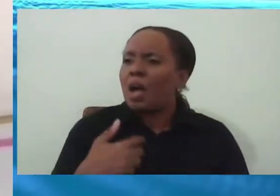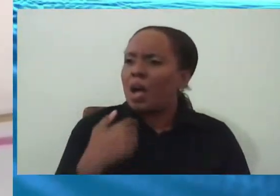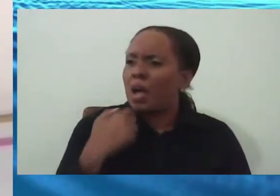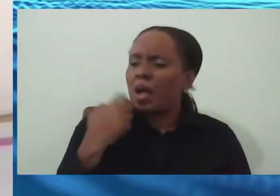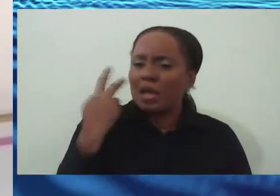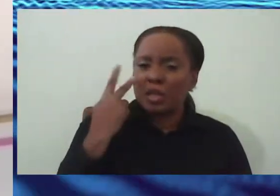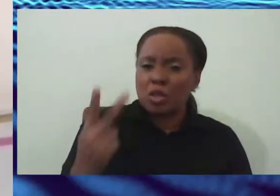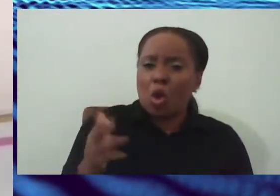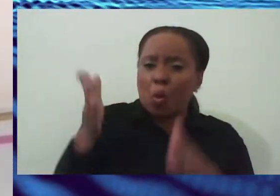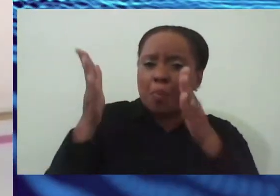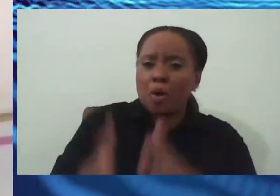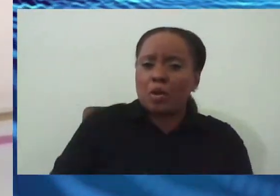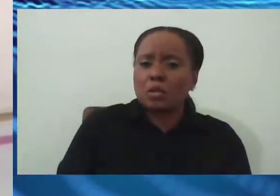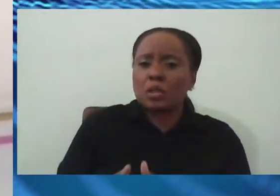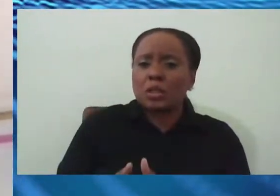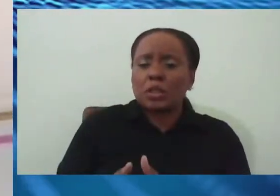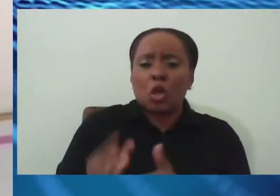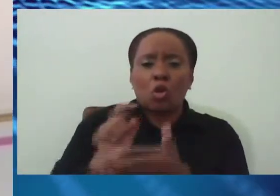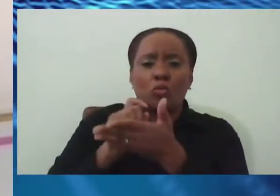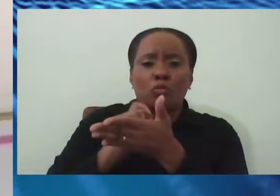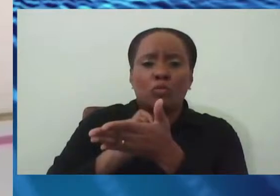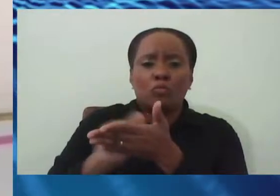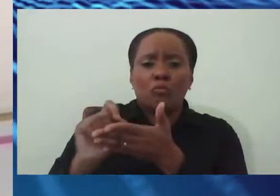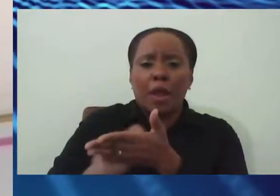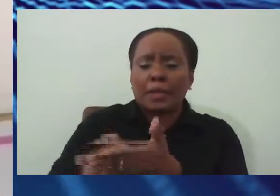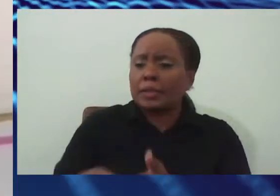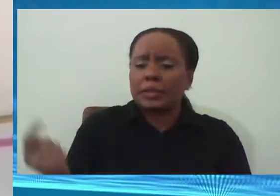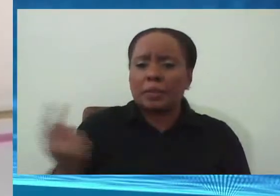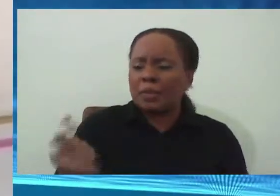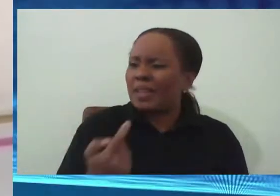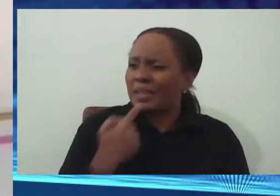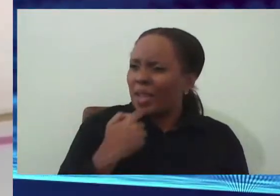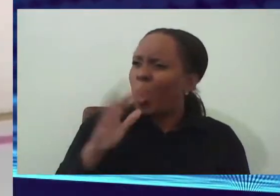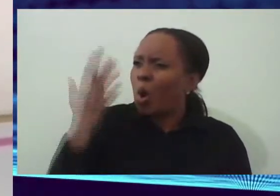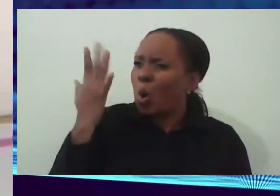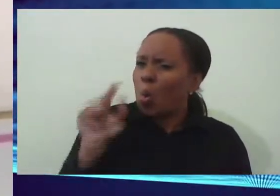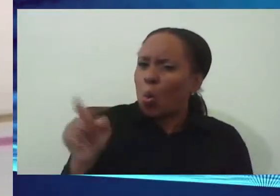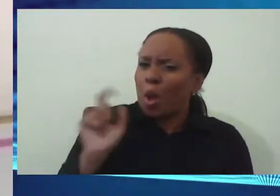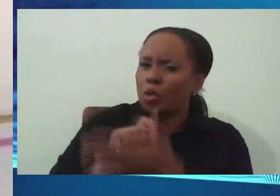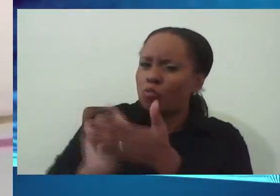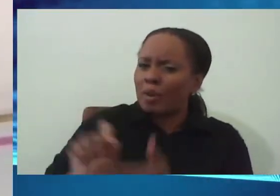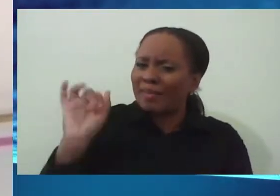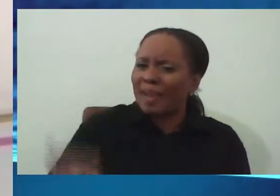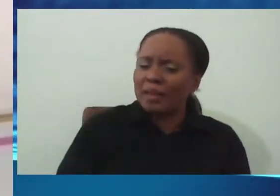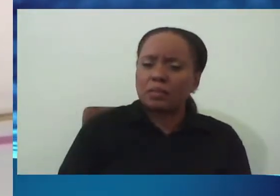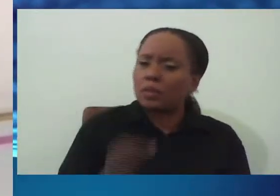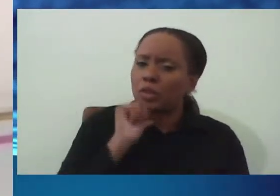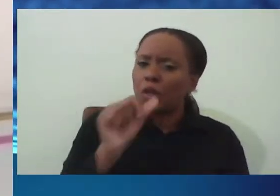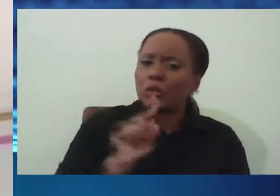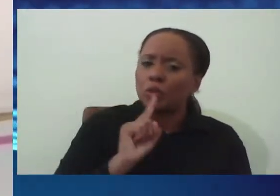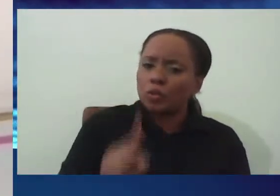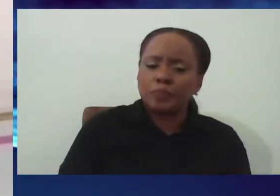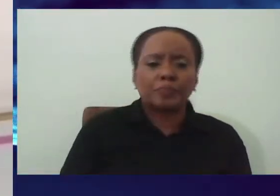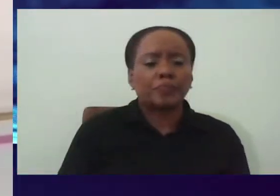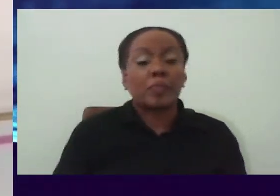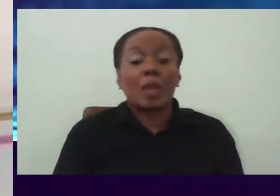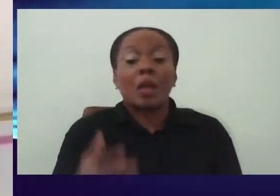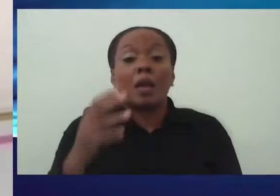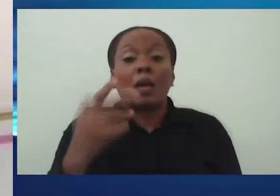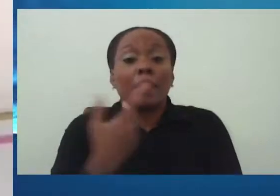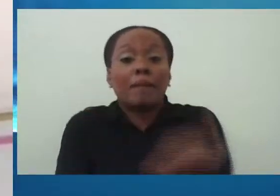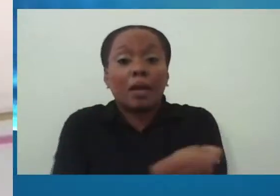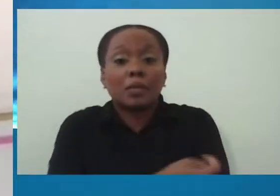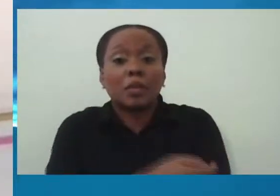various forms. So I think that that's something that I would really want to implore persons. If you've not had the opportunity to